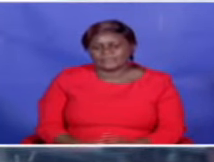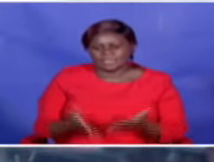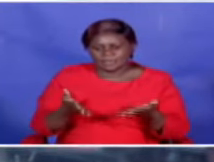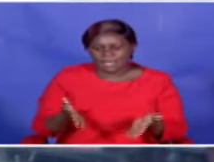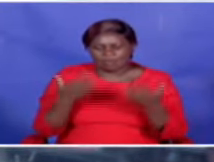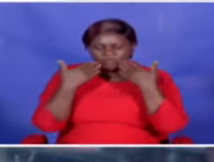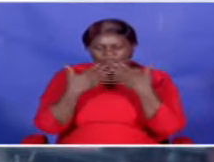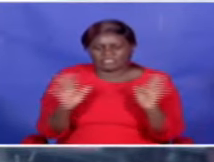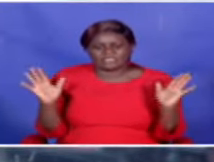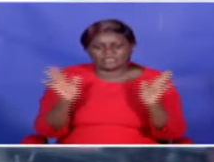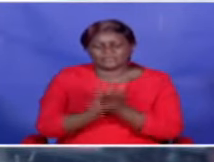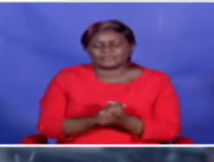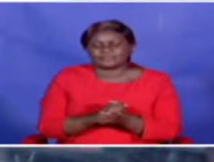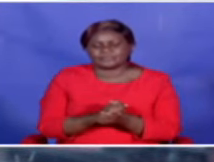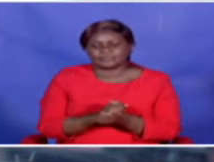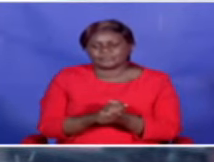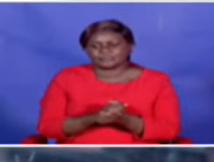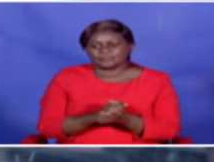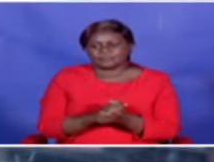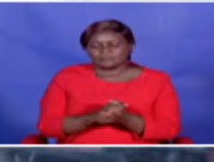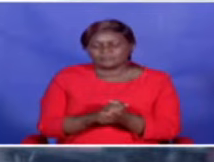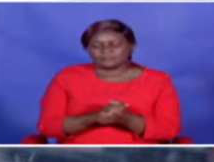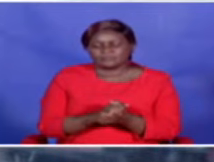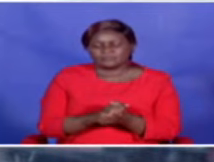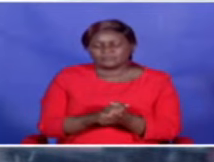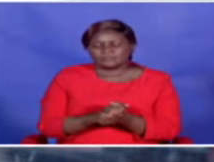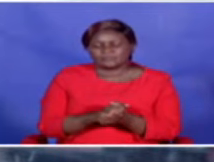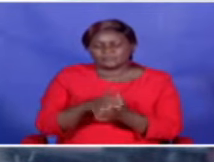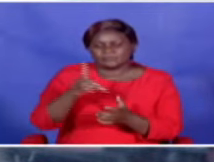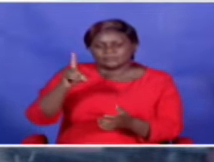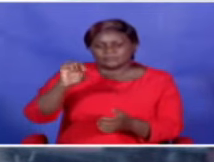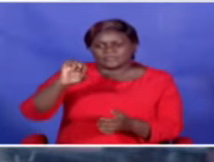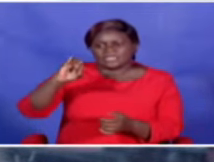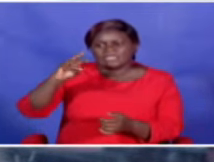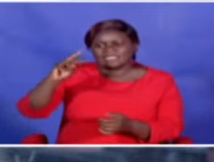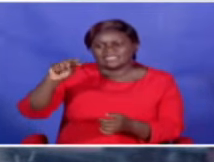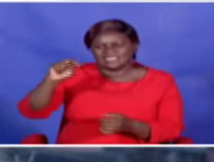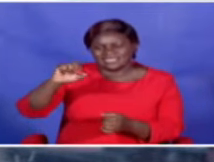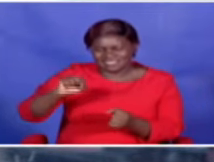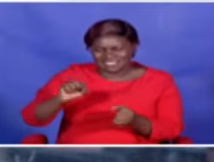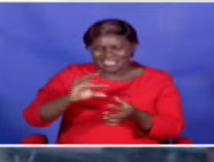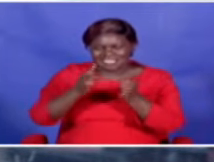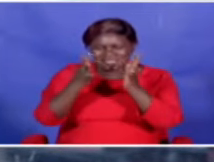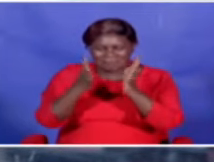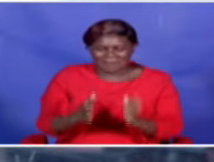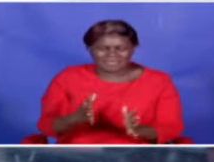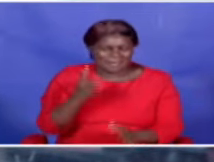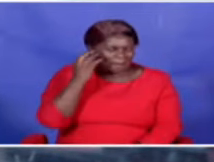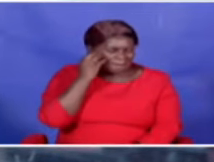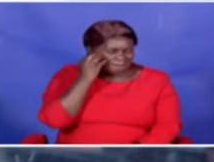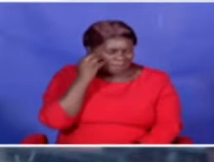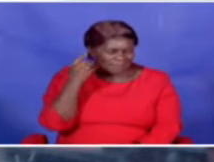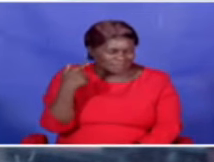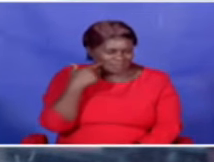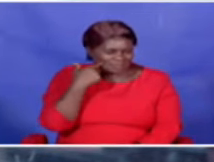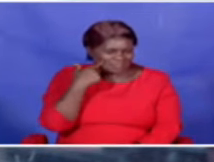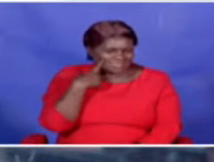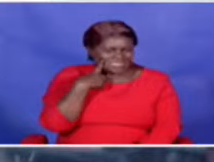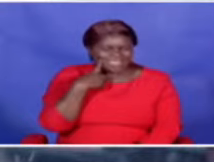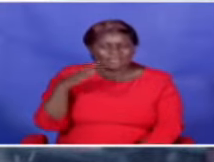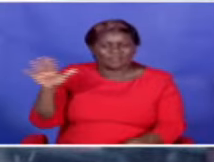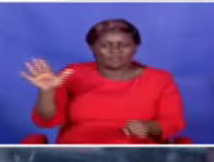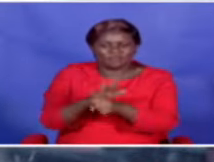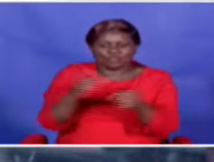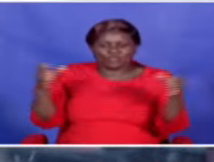County brings Weekend Prime to a close. My name is Dennis Asset, also in language interpreter is Berisha Owiti. To the entire team